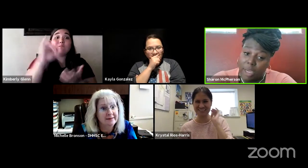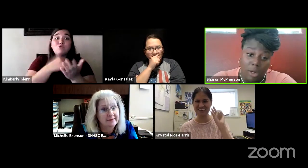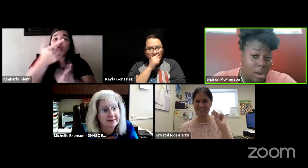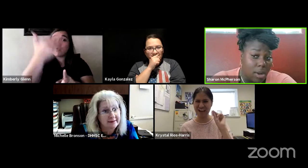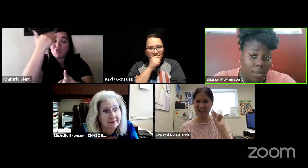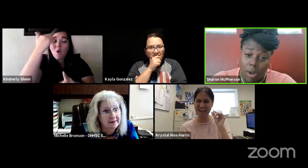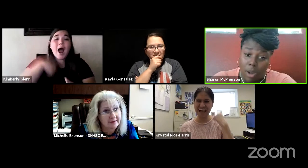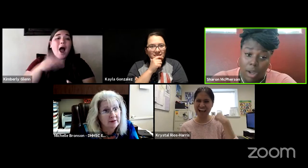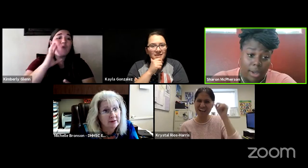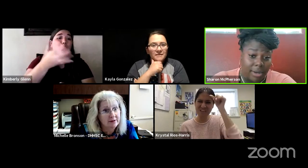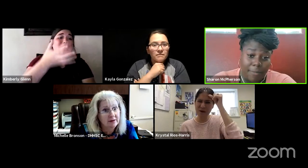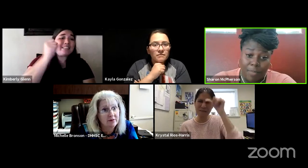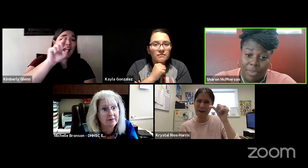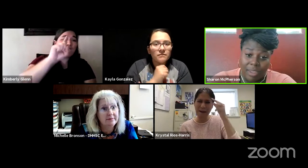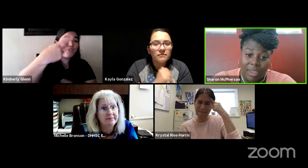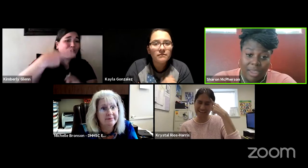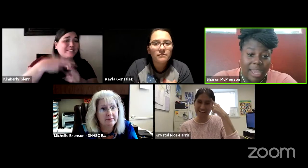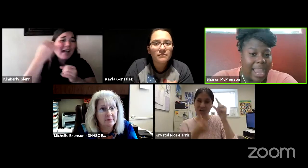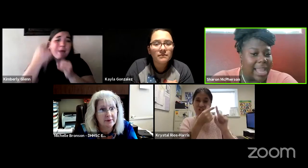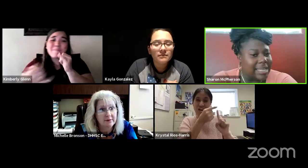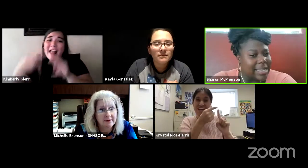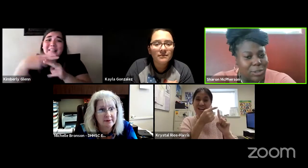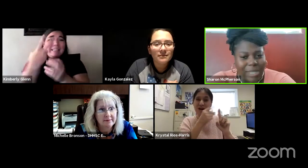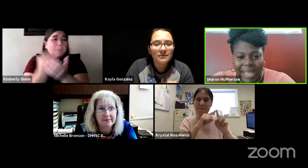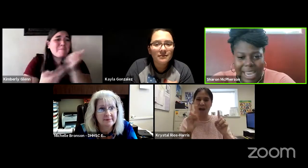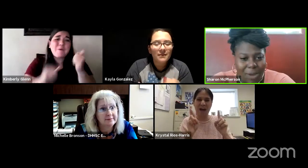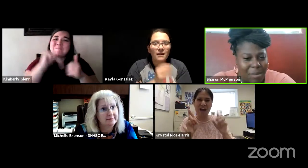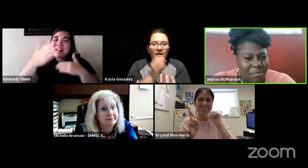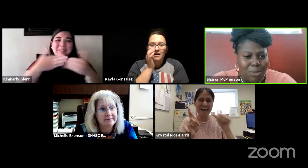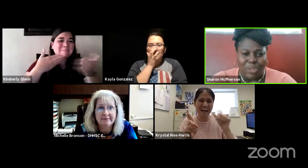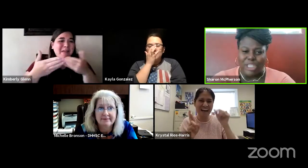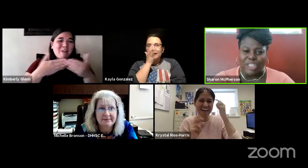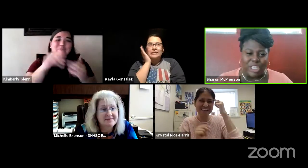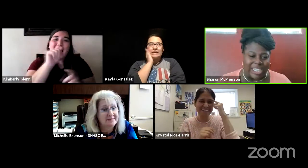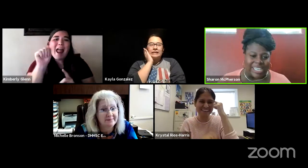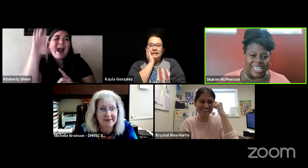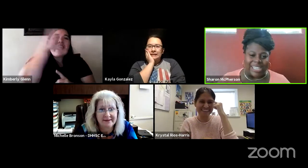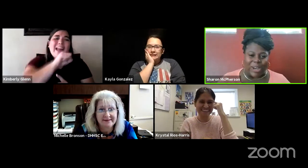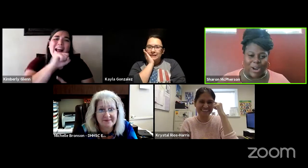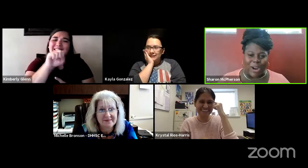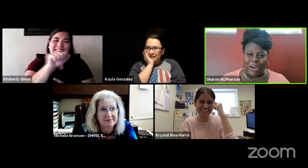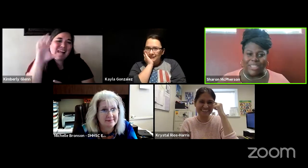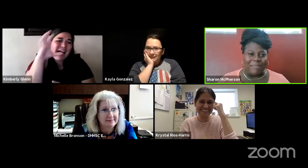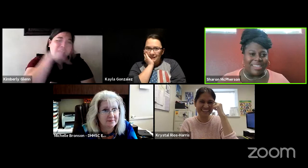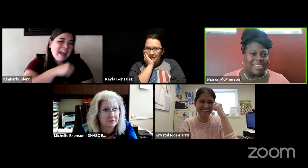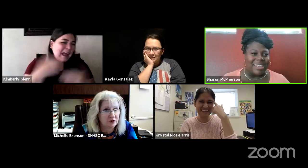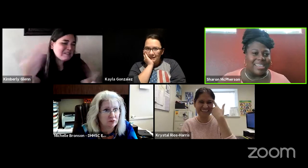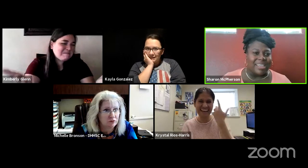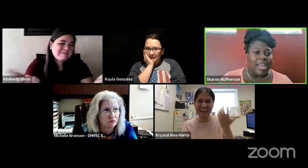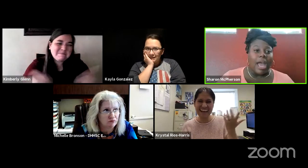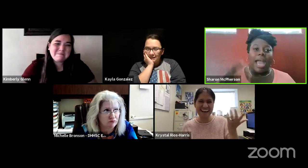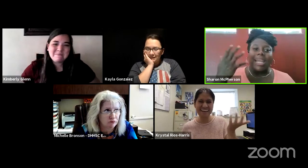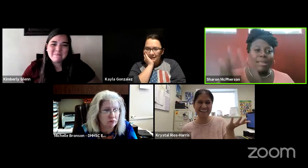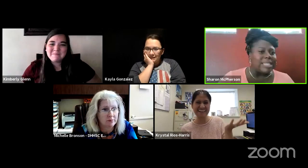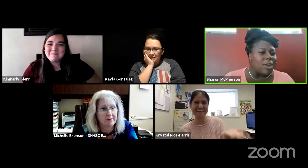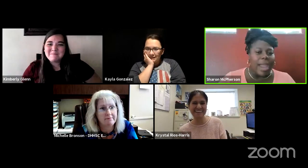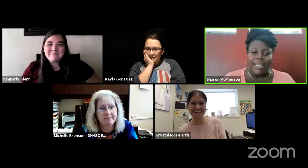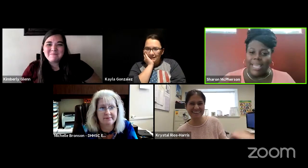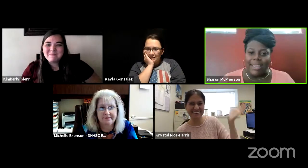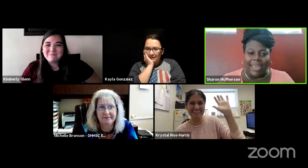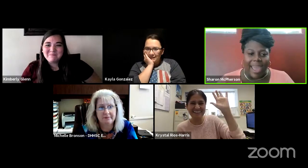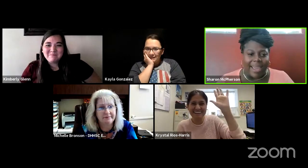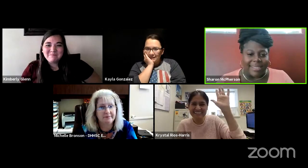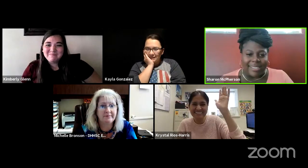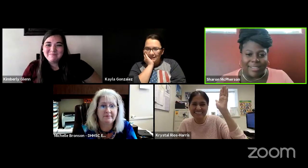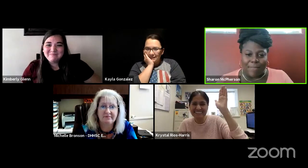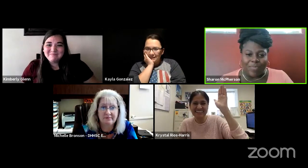Crystal, you look like you know. Come on. And Crystal's saying, I can't remember the G and the R. Let me think. And Kim's saying, go ahead